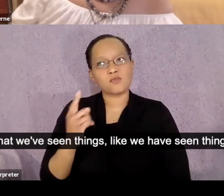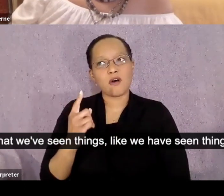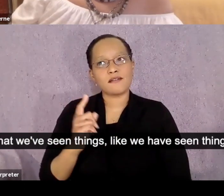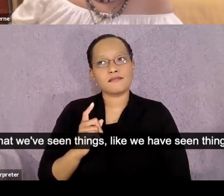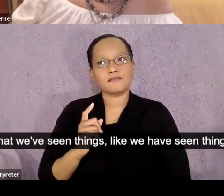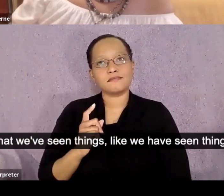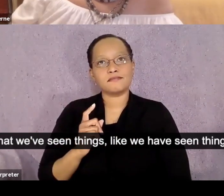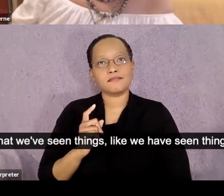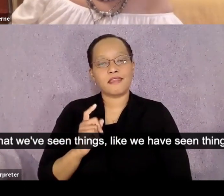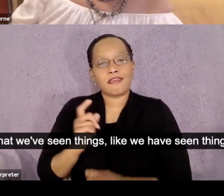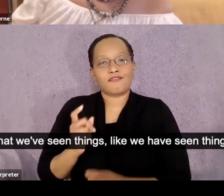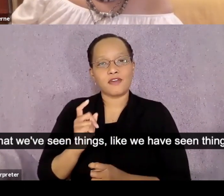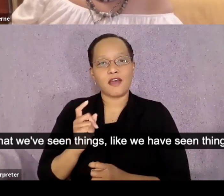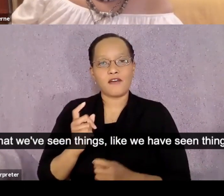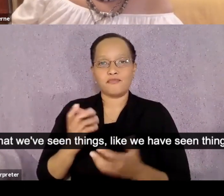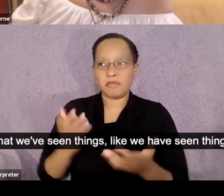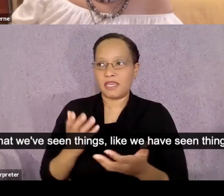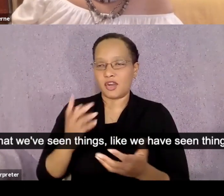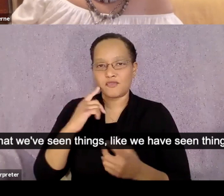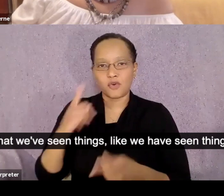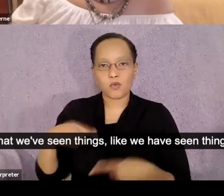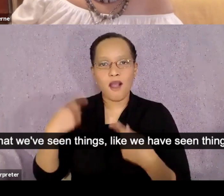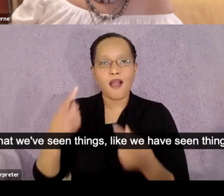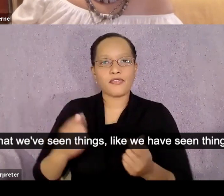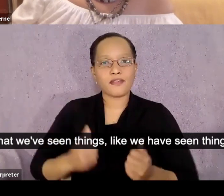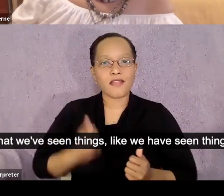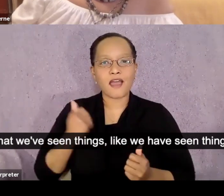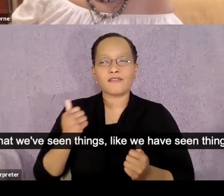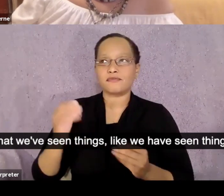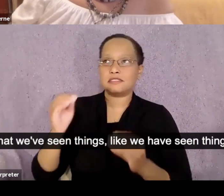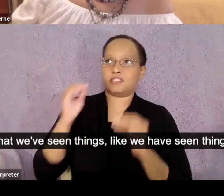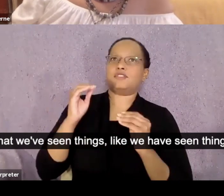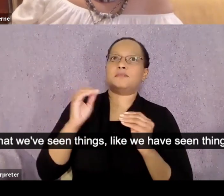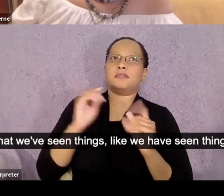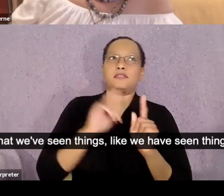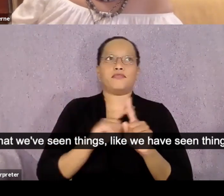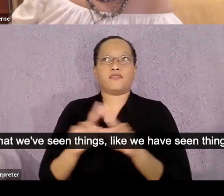being around for a minute, like, teaches us is that we've seen things like,